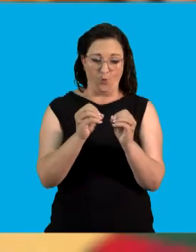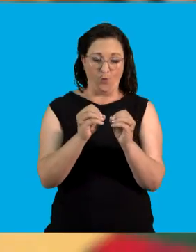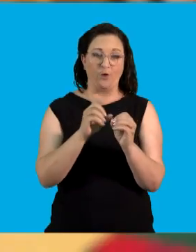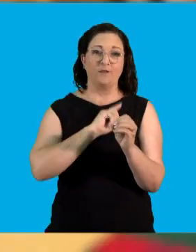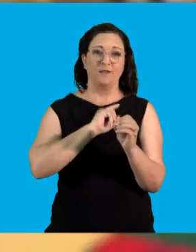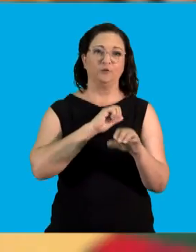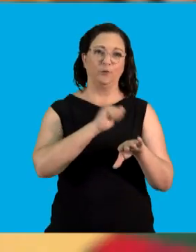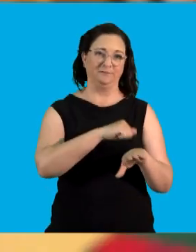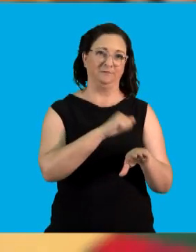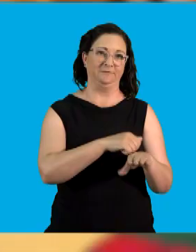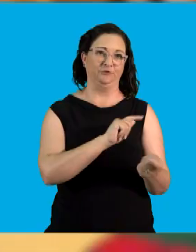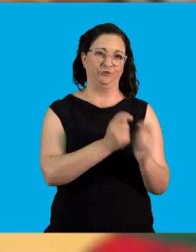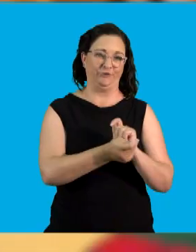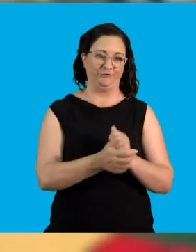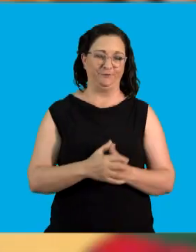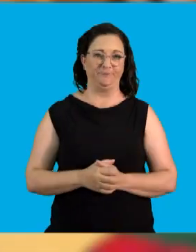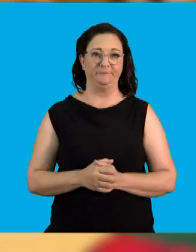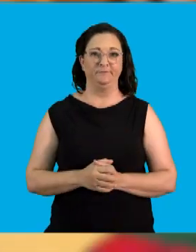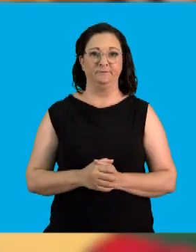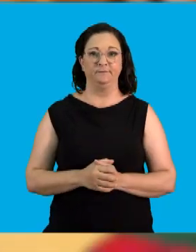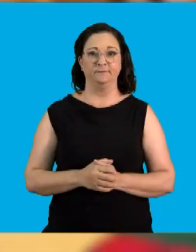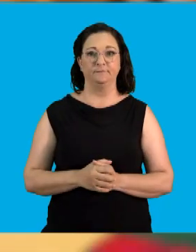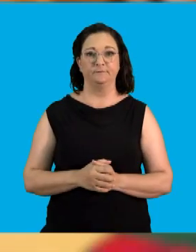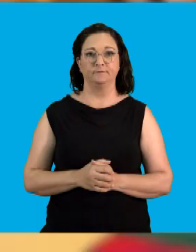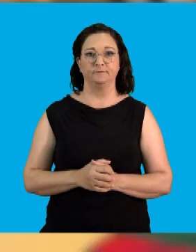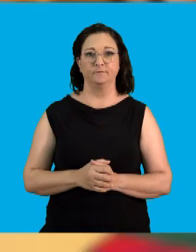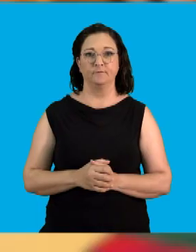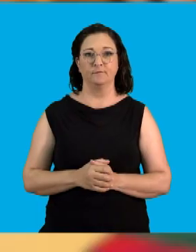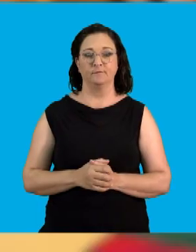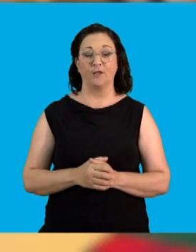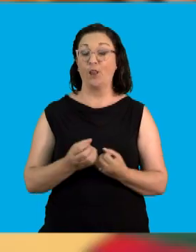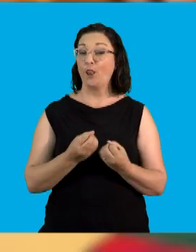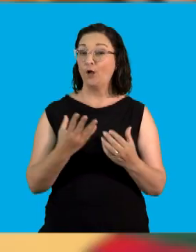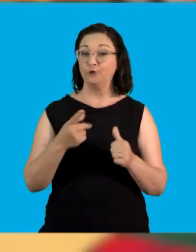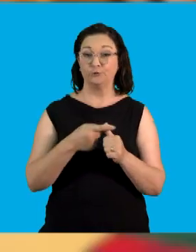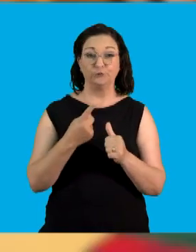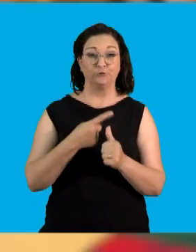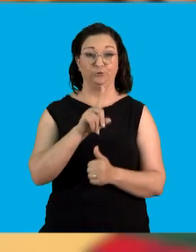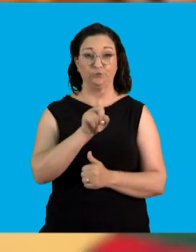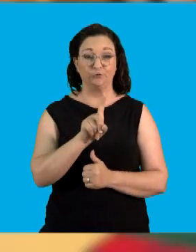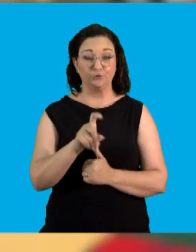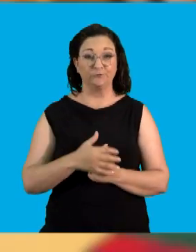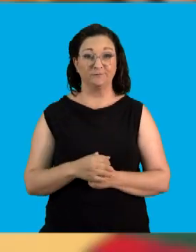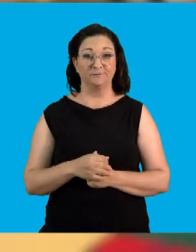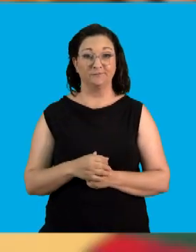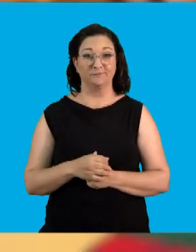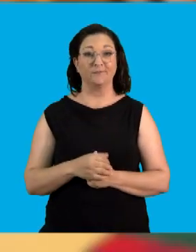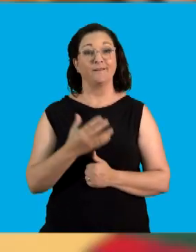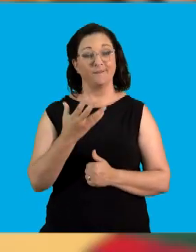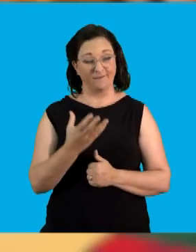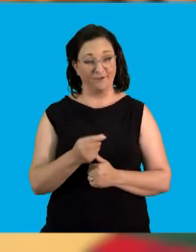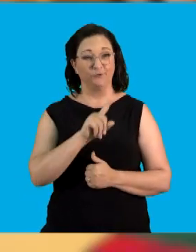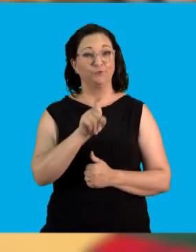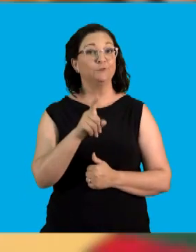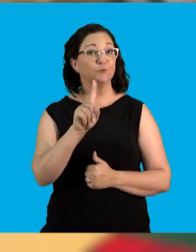contract and be one solid shape. So now, I have answered a lot of questions for you, and I have